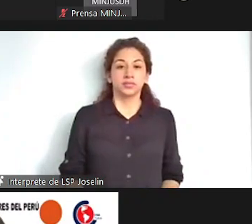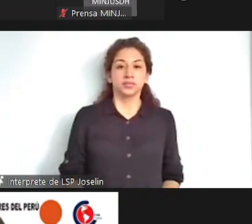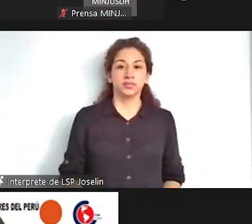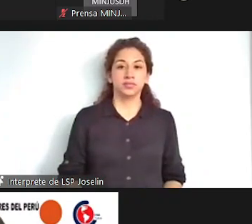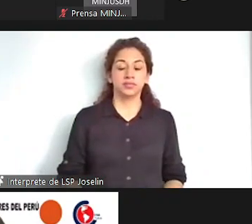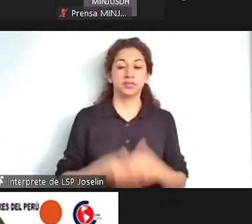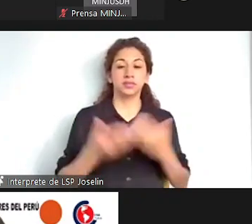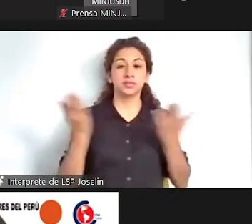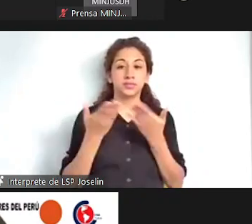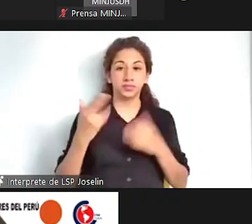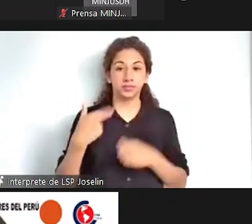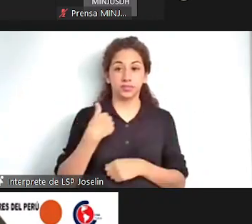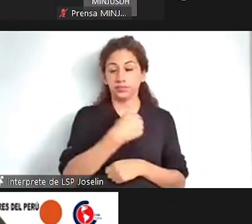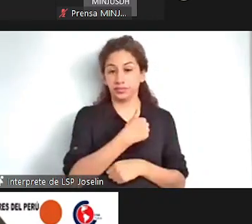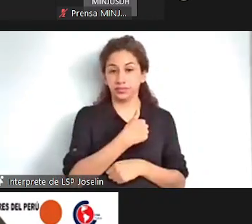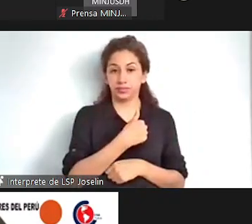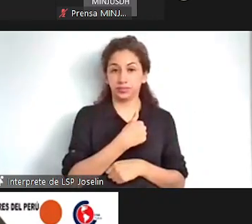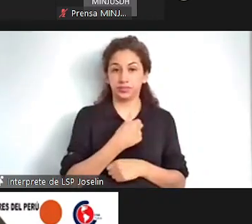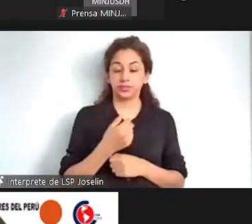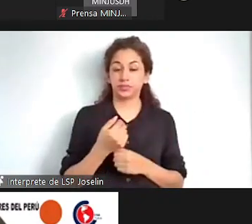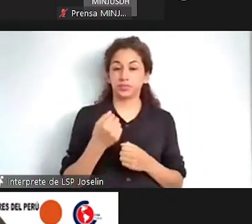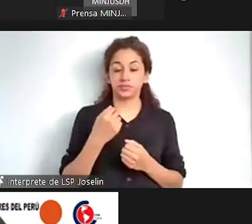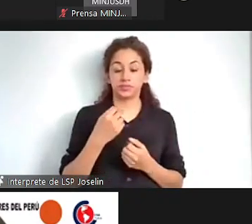so so